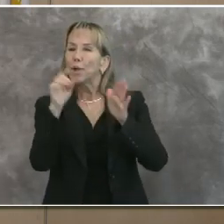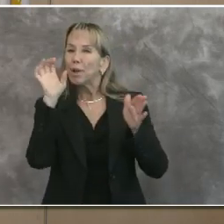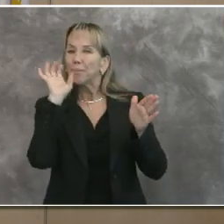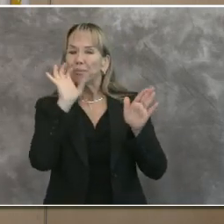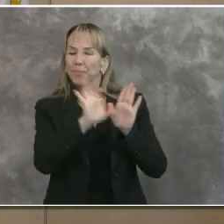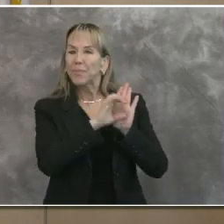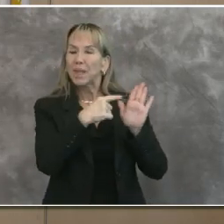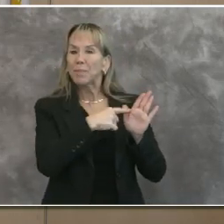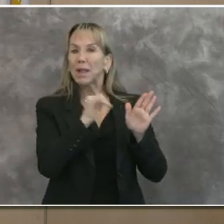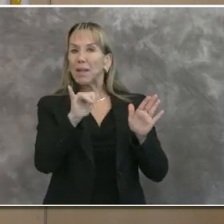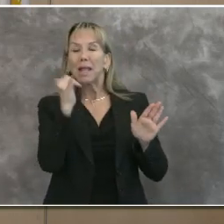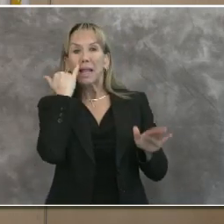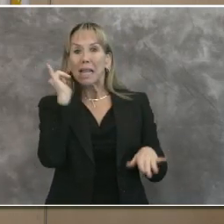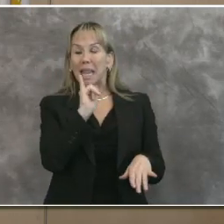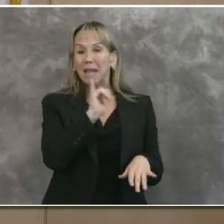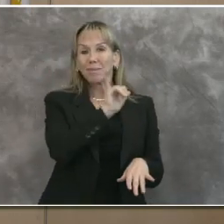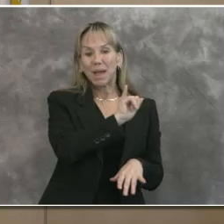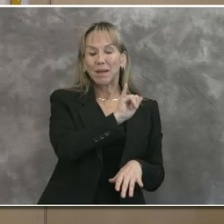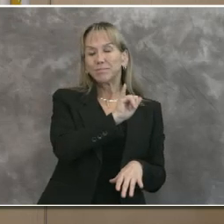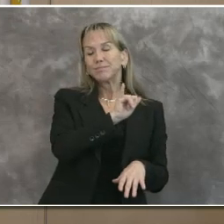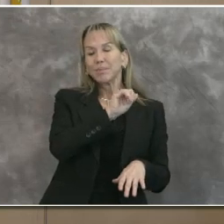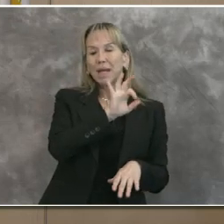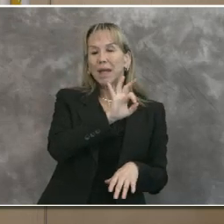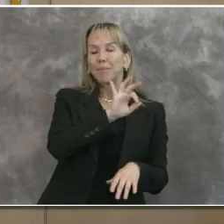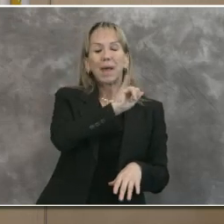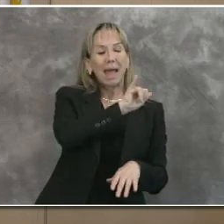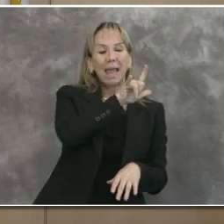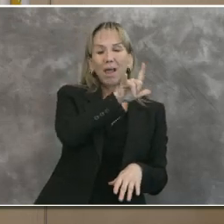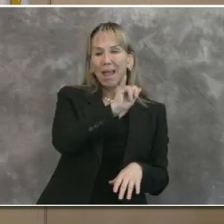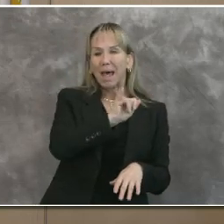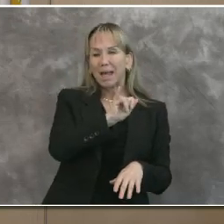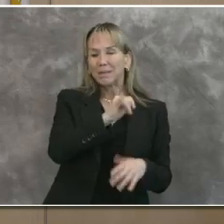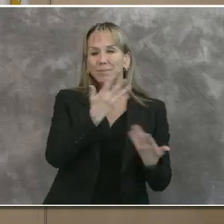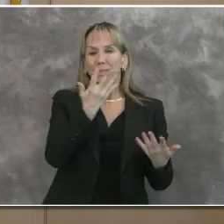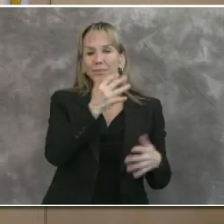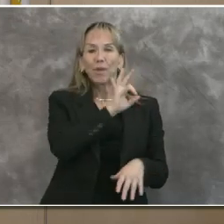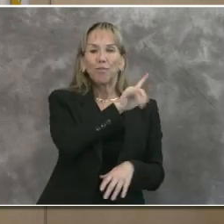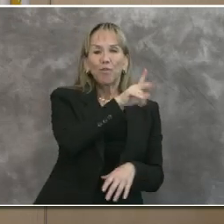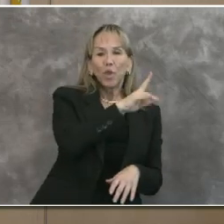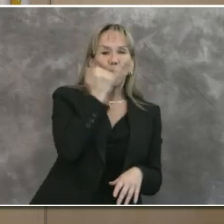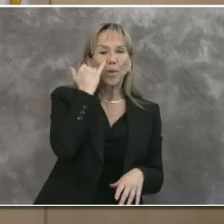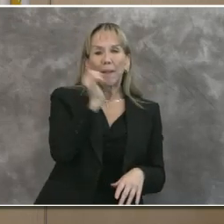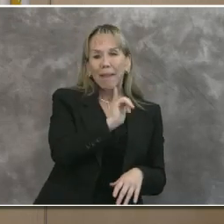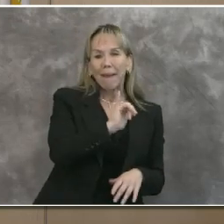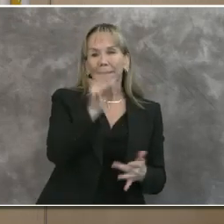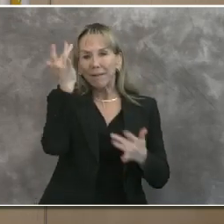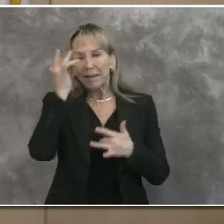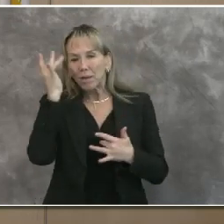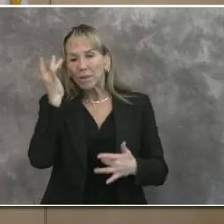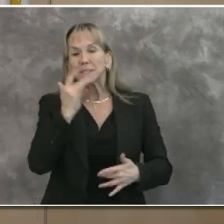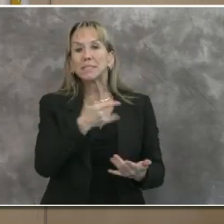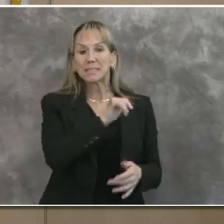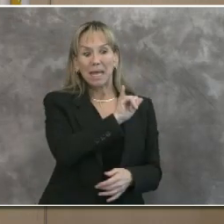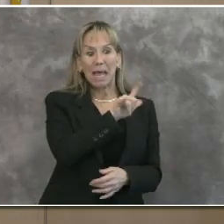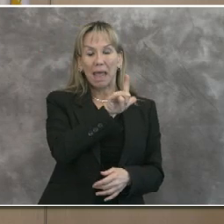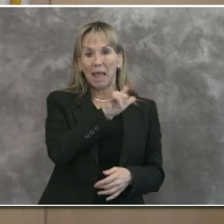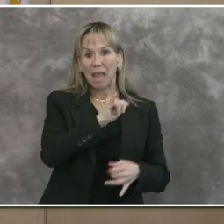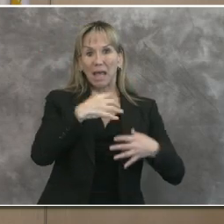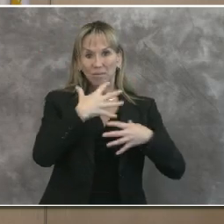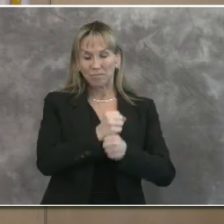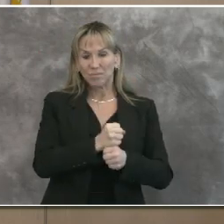illnesses since March 14th. Our ILIs, or influenza-like illnesses, have gone from 10